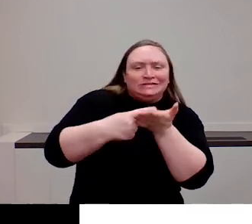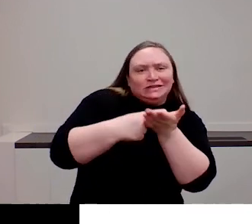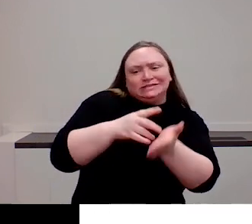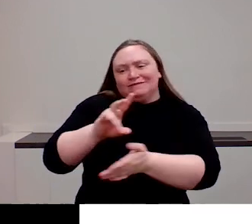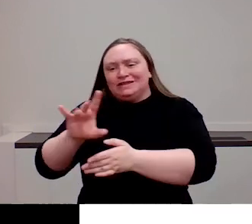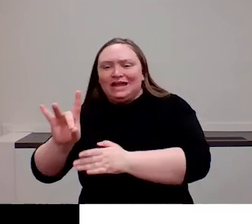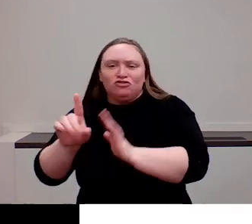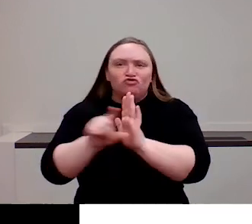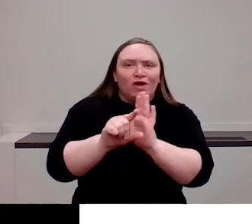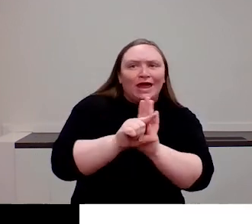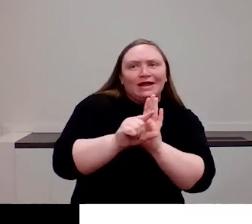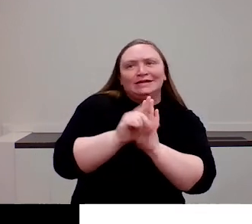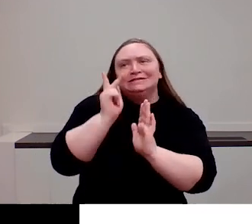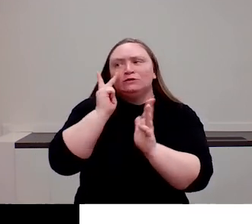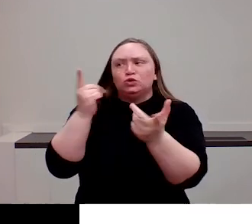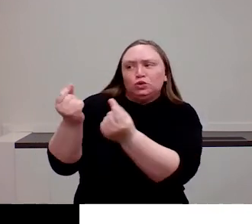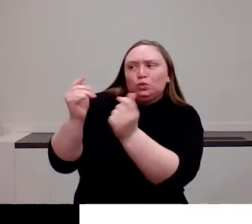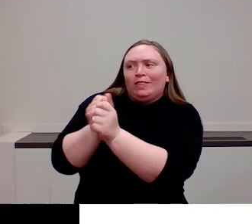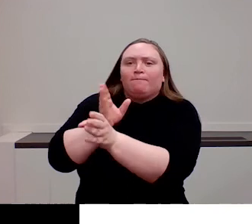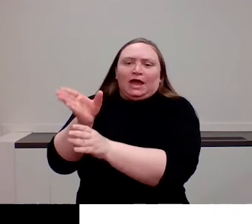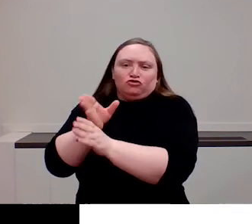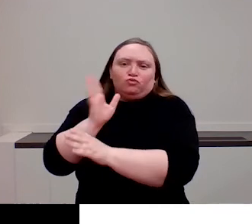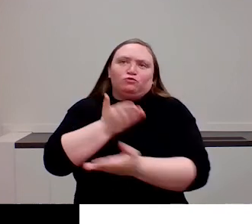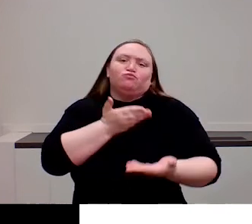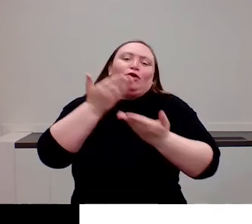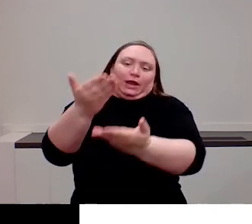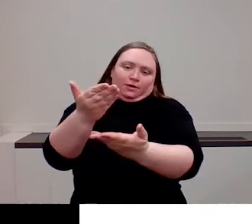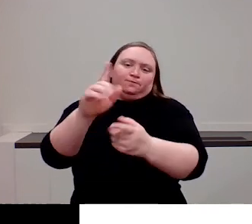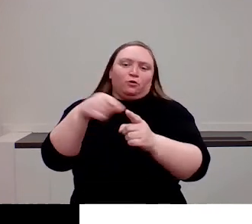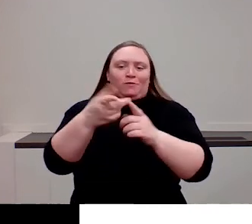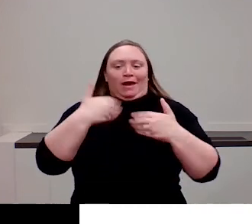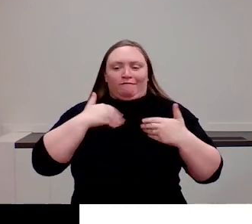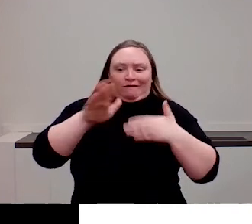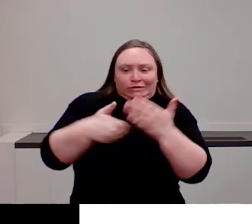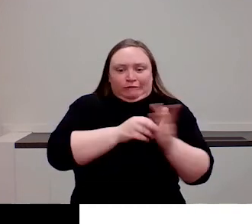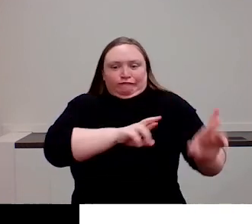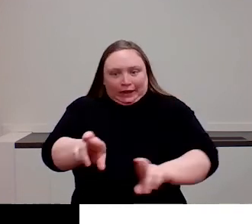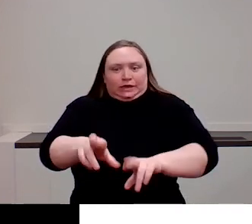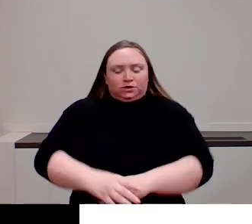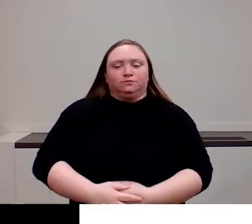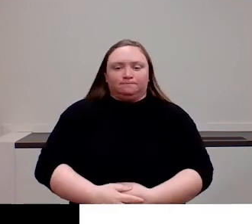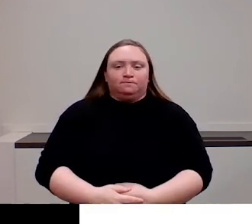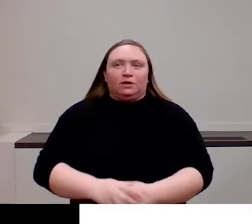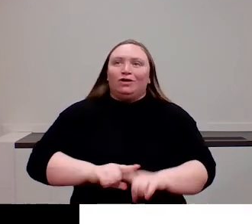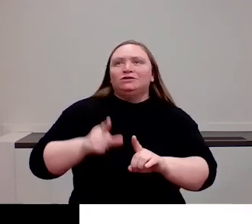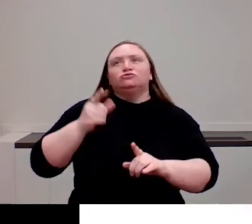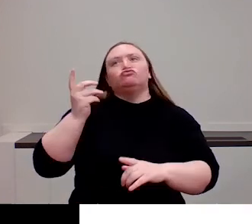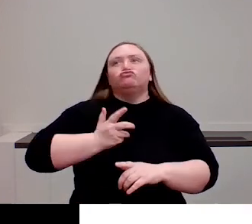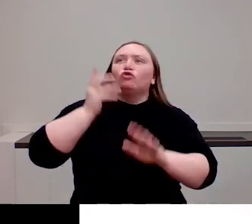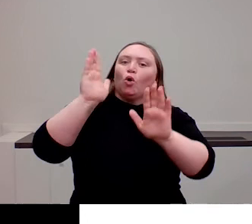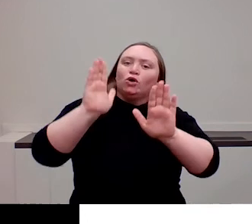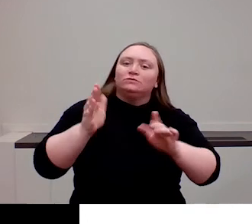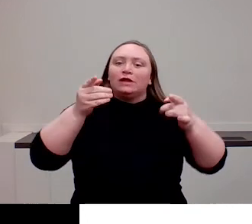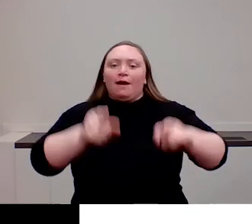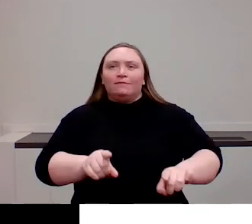as when they declare where they're going to go in their major. So we'll bring that to you once we are able to pull it all together. But that's awesome to have